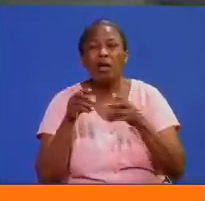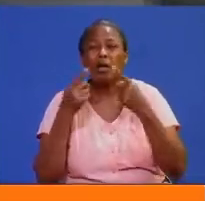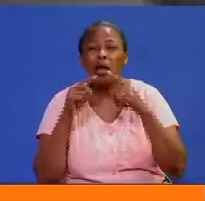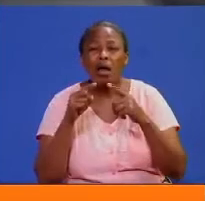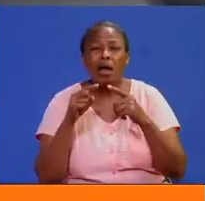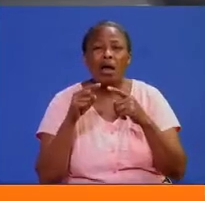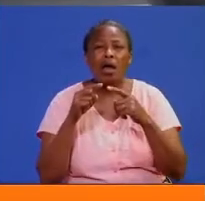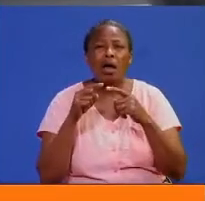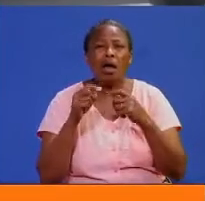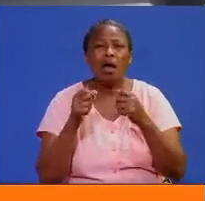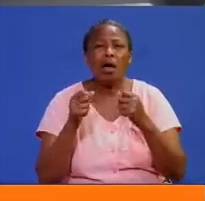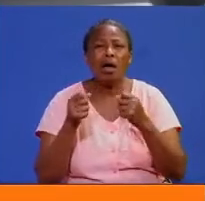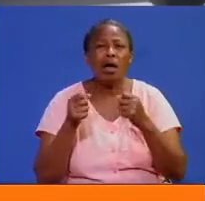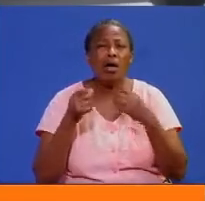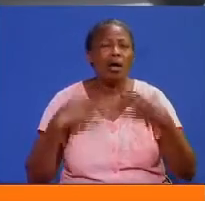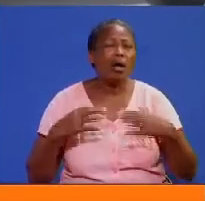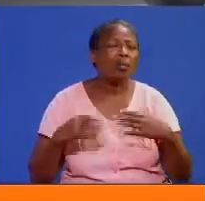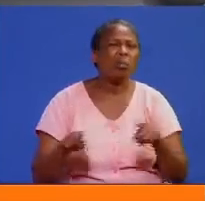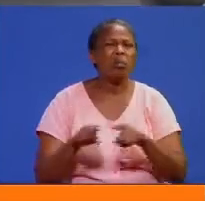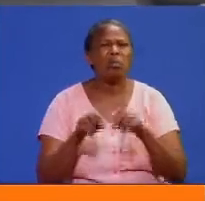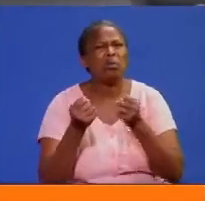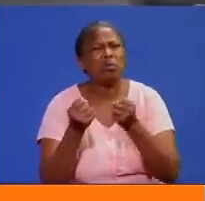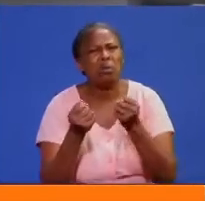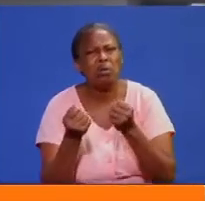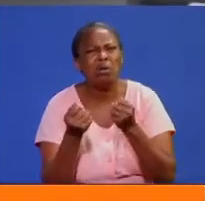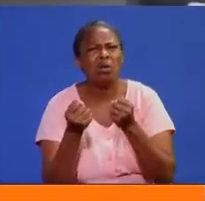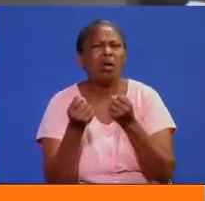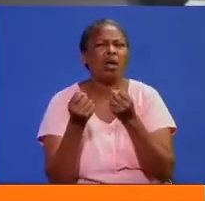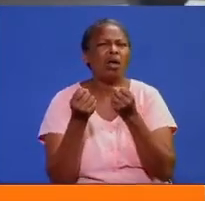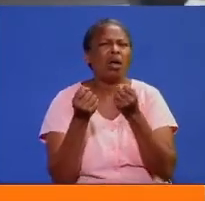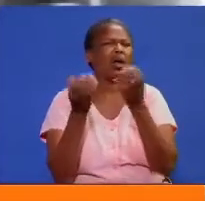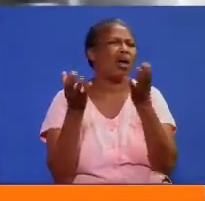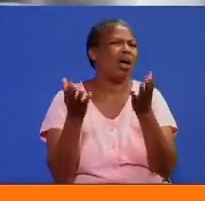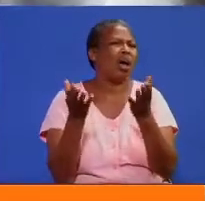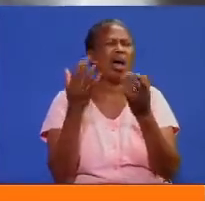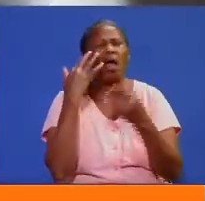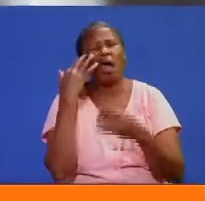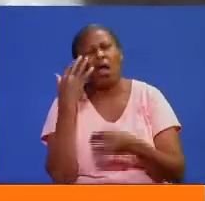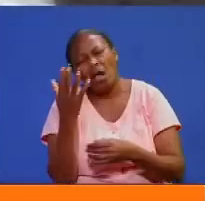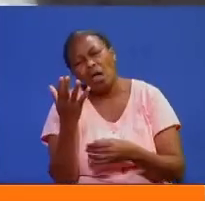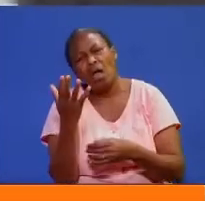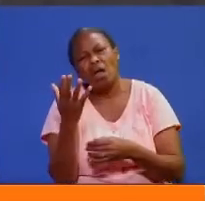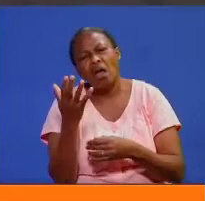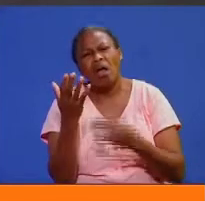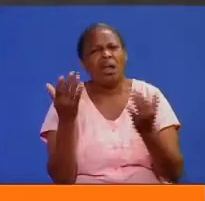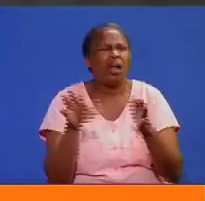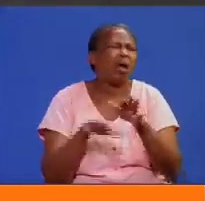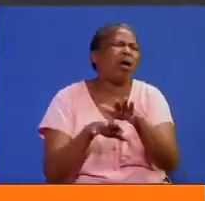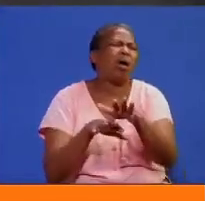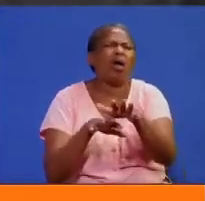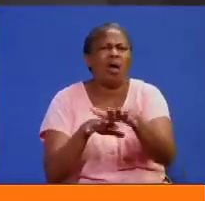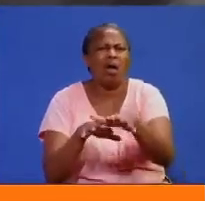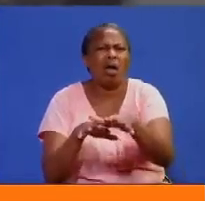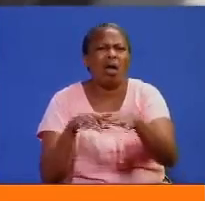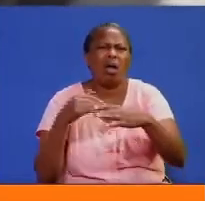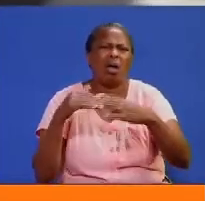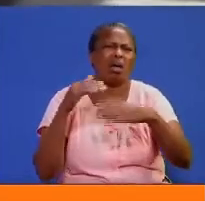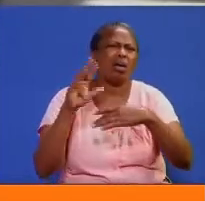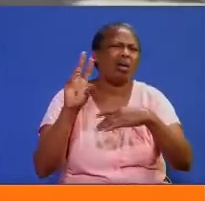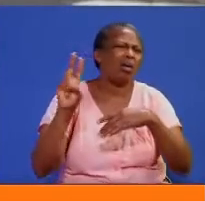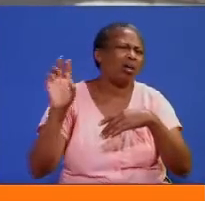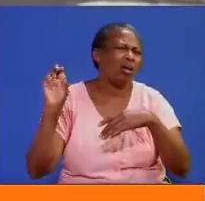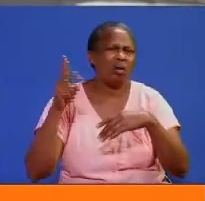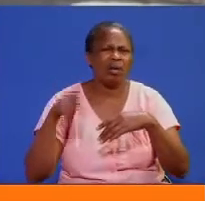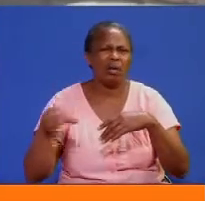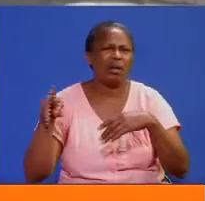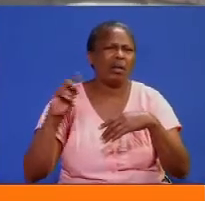for hours at the Naivasha Kinangop Junction on the Nairobi side, a jam that stretched for over 20 kilometers.